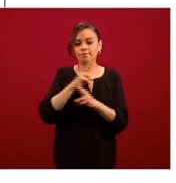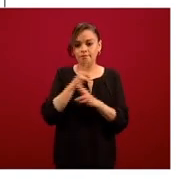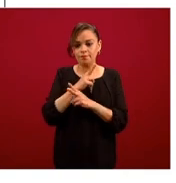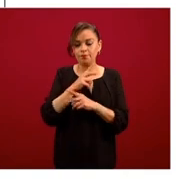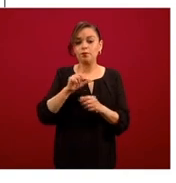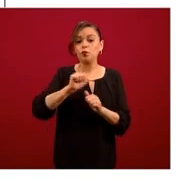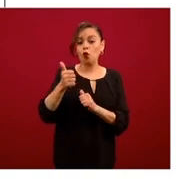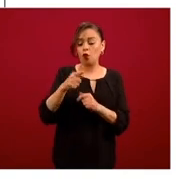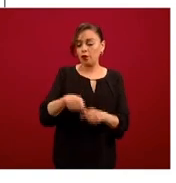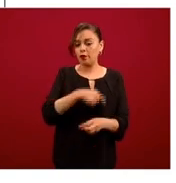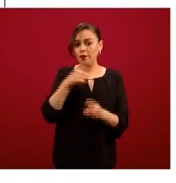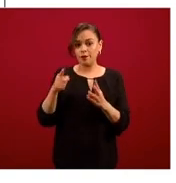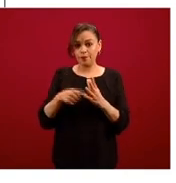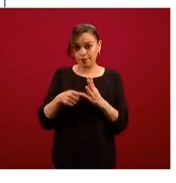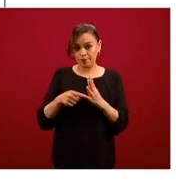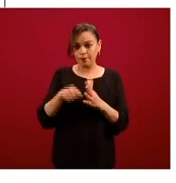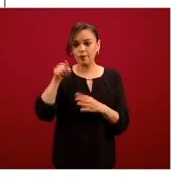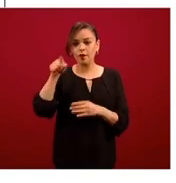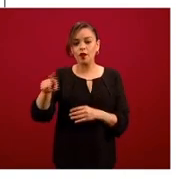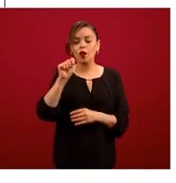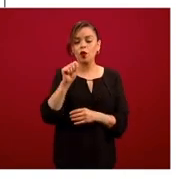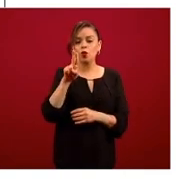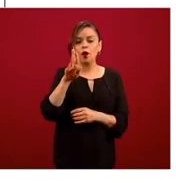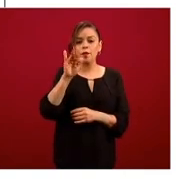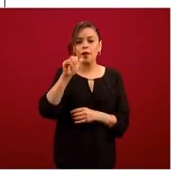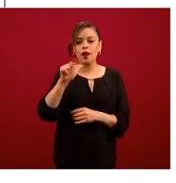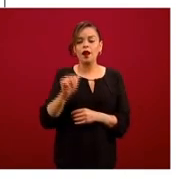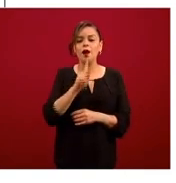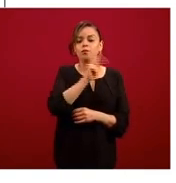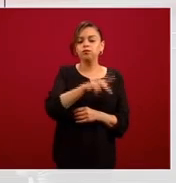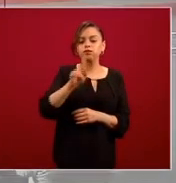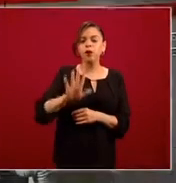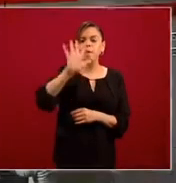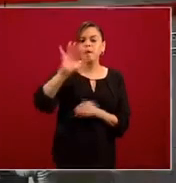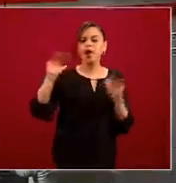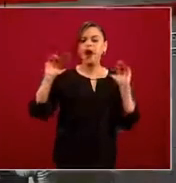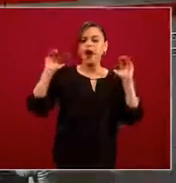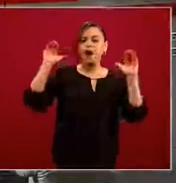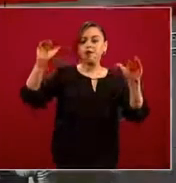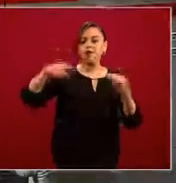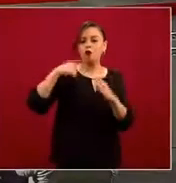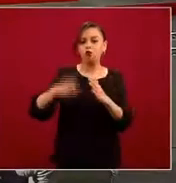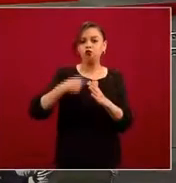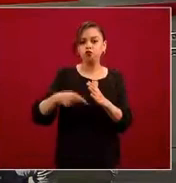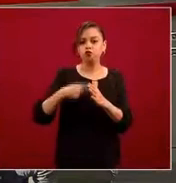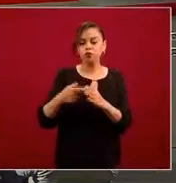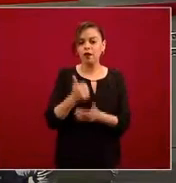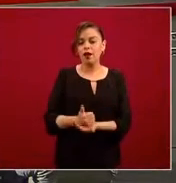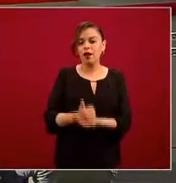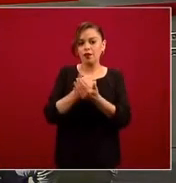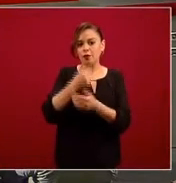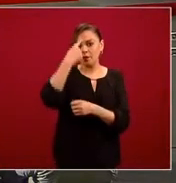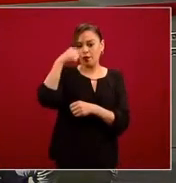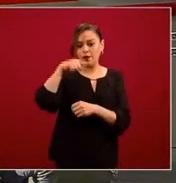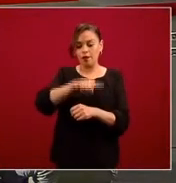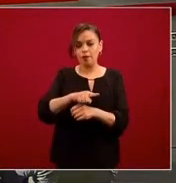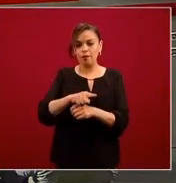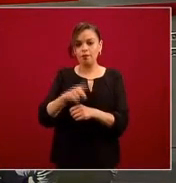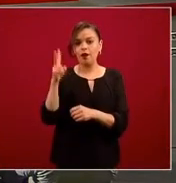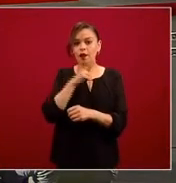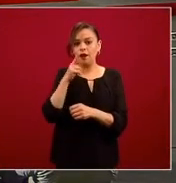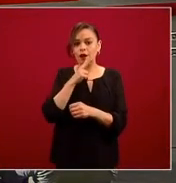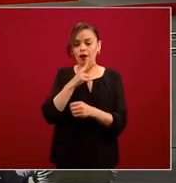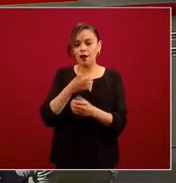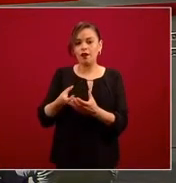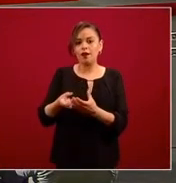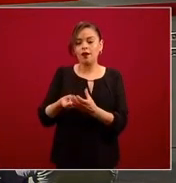a valve ventilator. Well, one of them is a piston ventilator, the third one is the valve ventilator, and finally we have